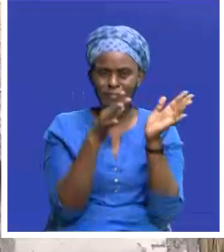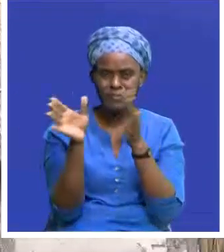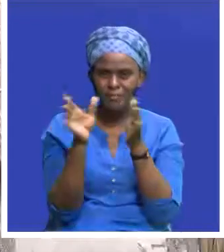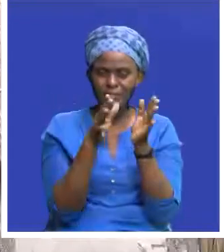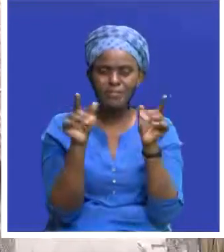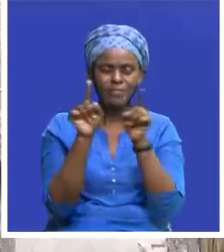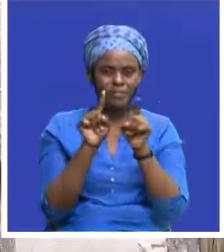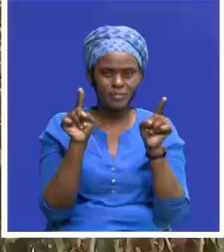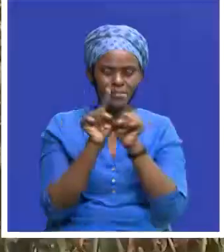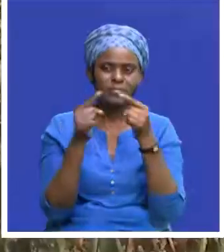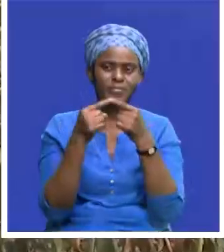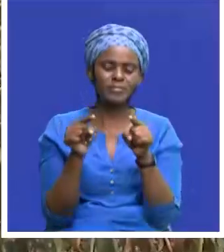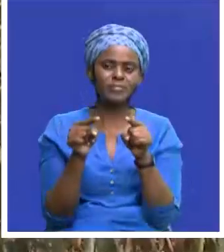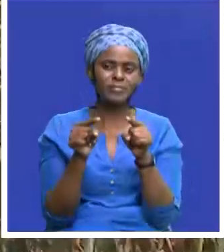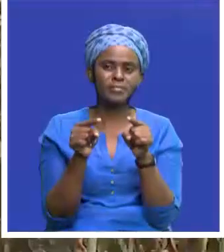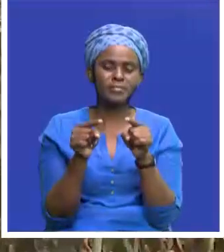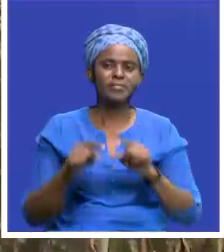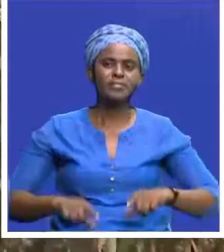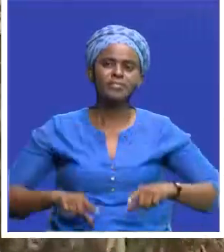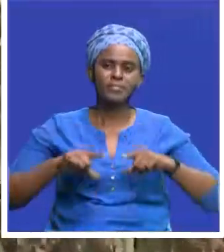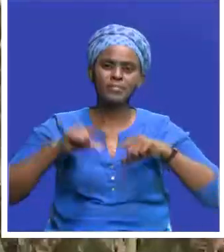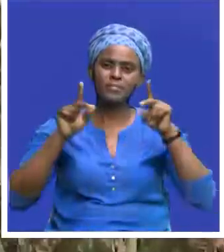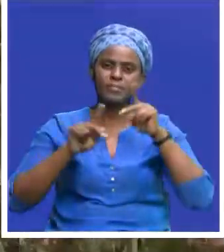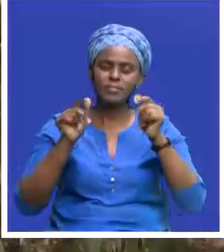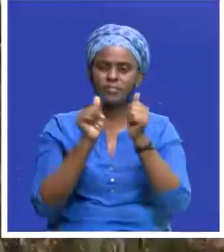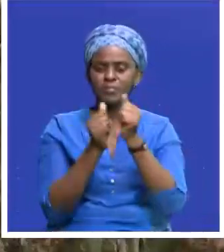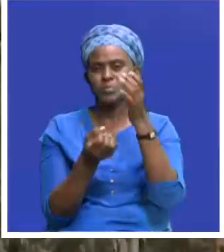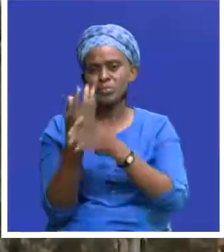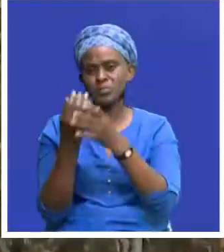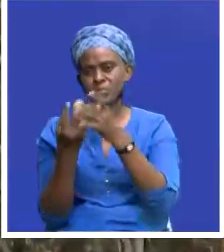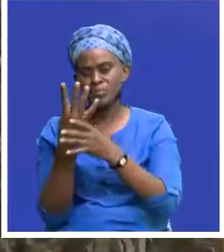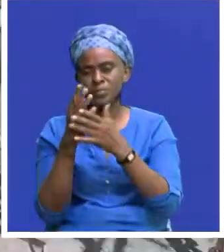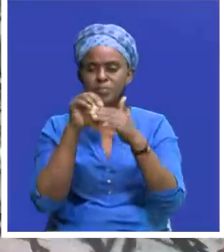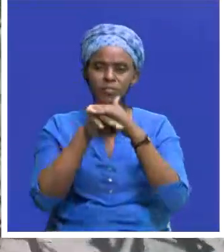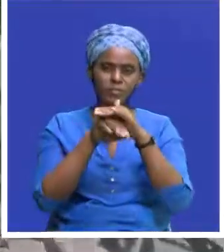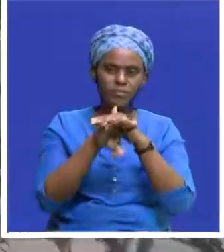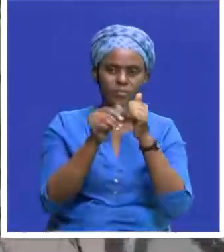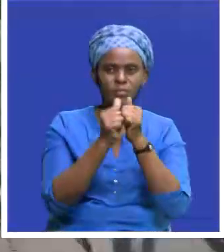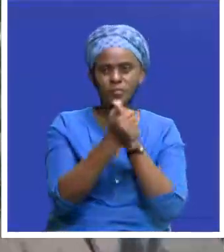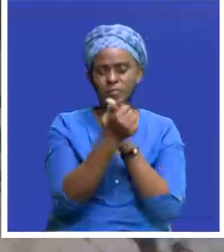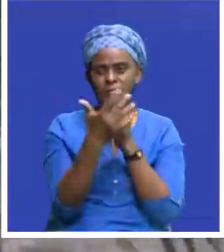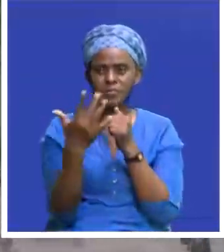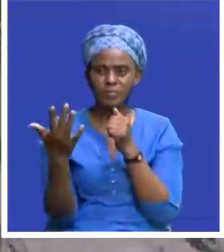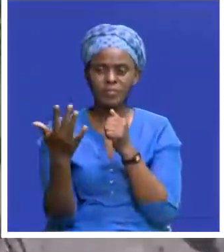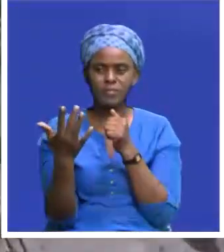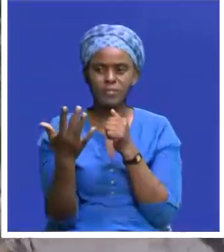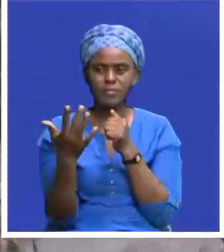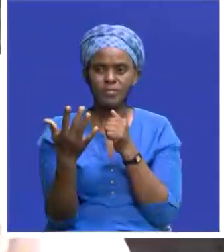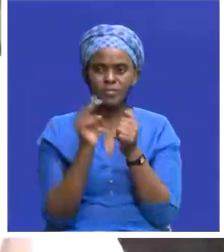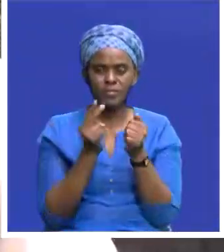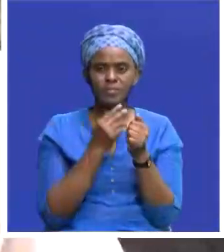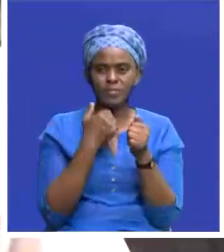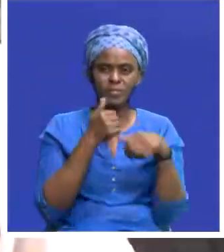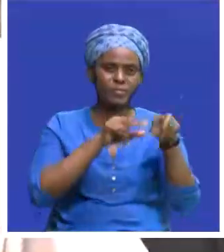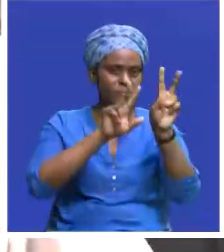affecting the livelihood of people in terms of their food crops, accessibility, and other things. We've looked around,